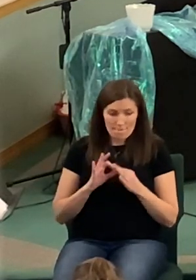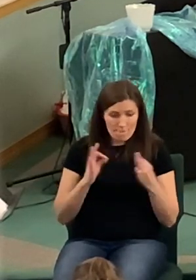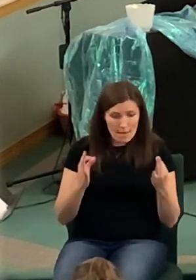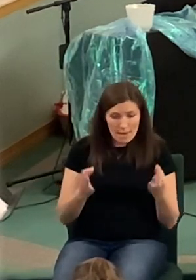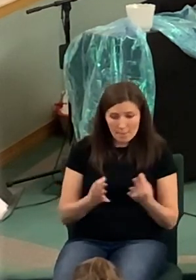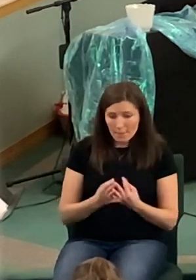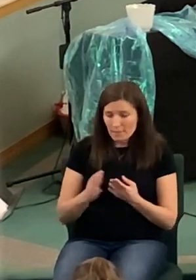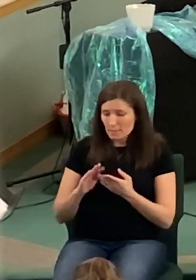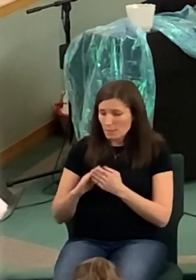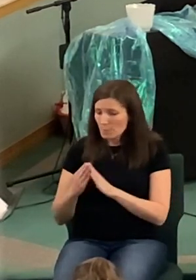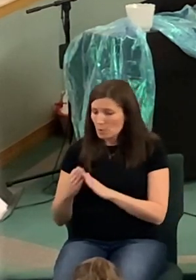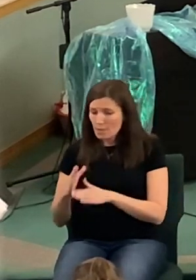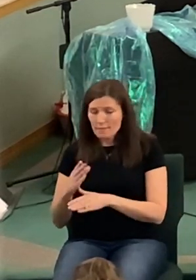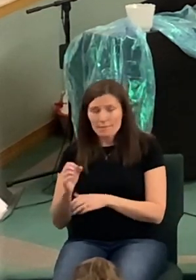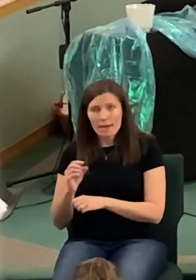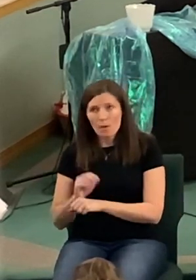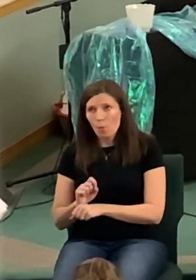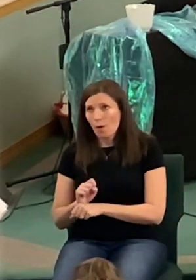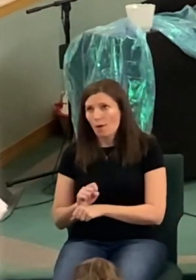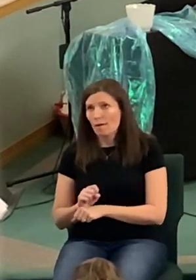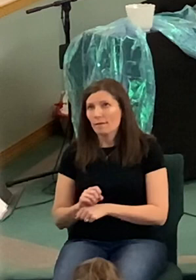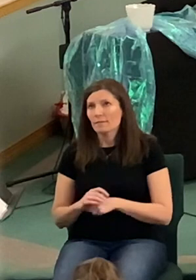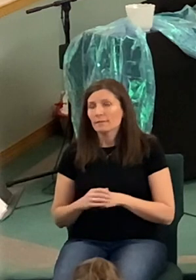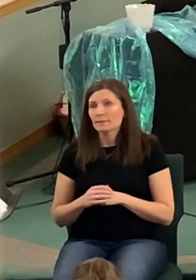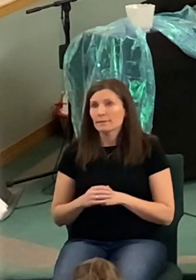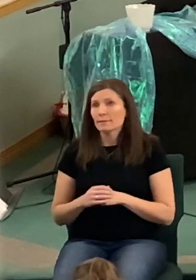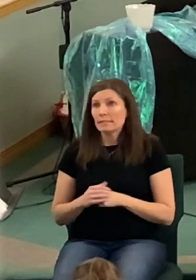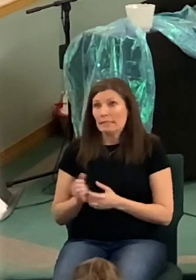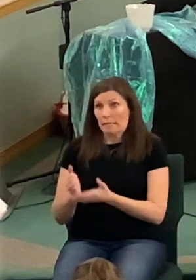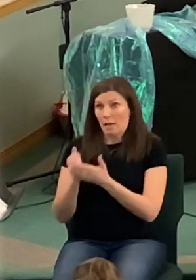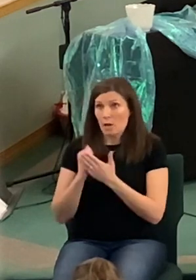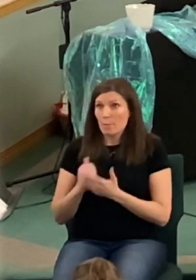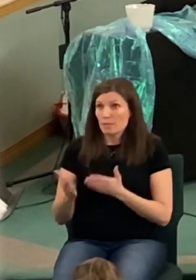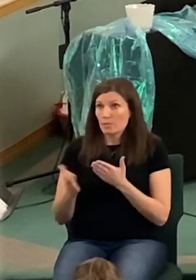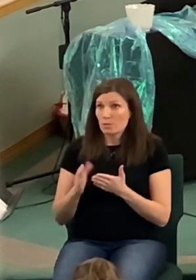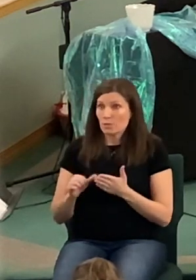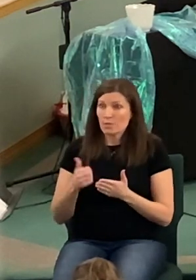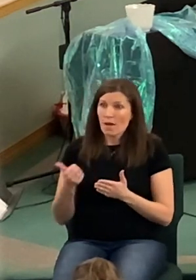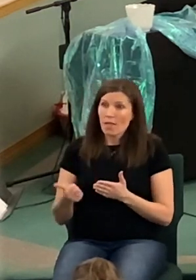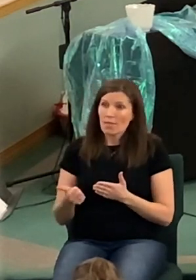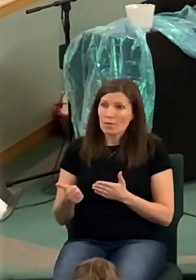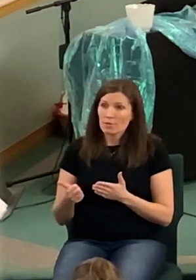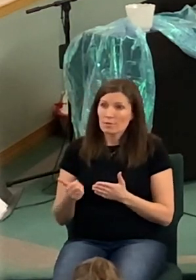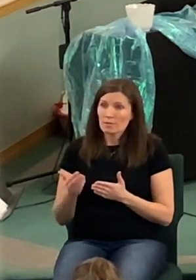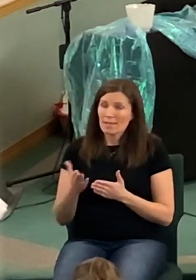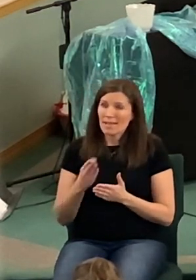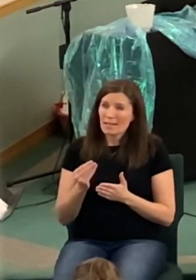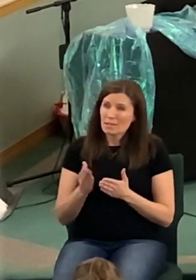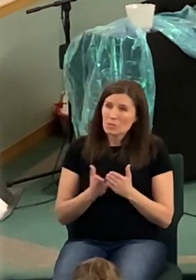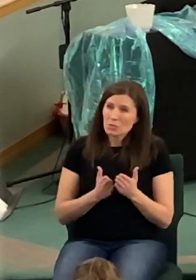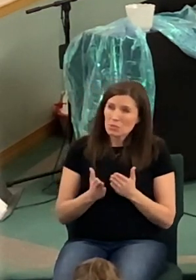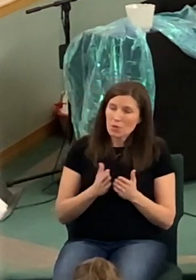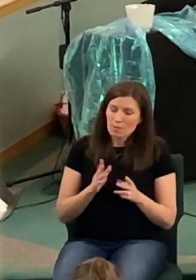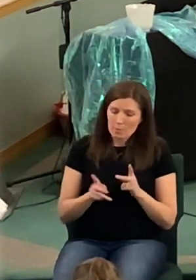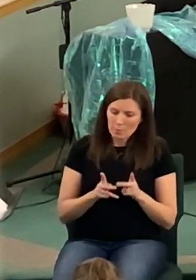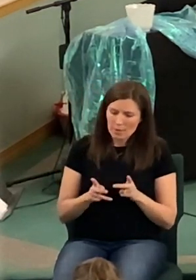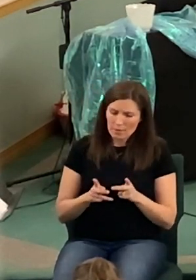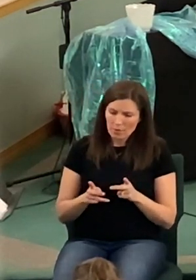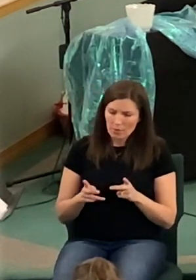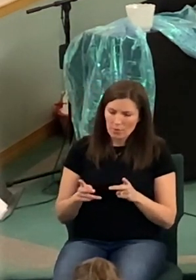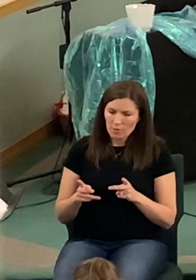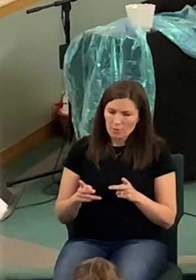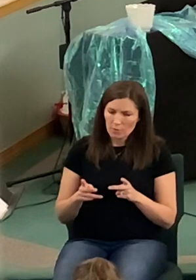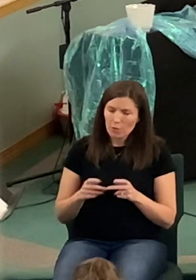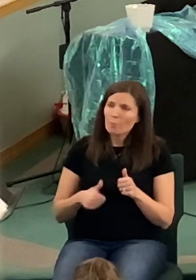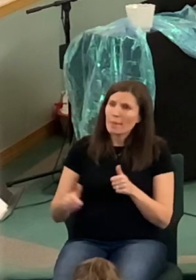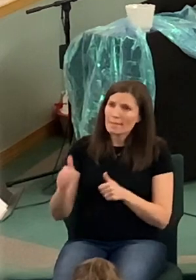even a professional job. Help us to serve others and to serve the people you've placed over